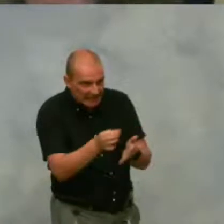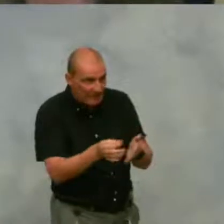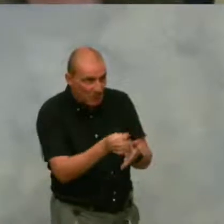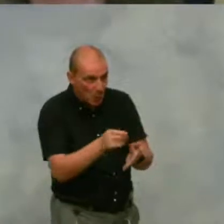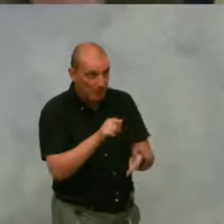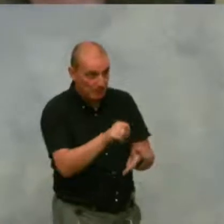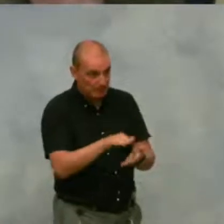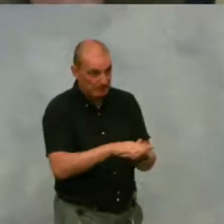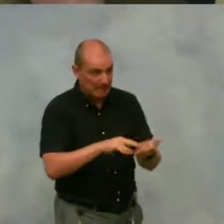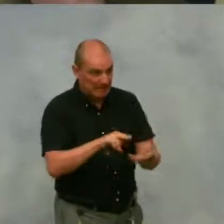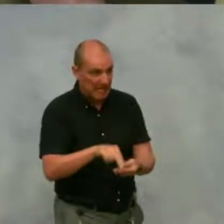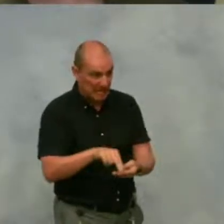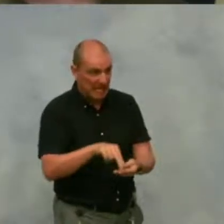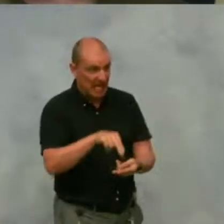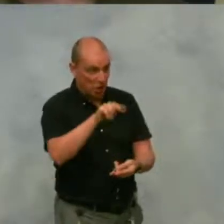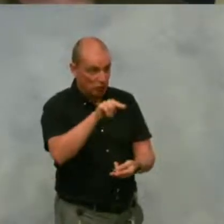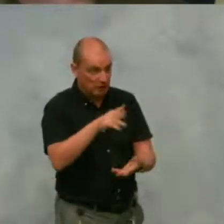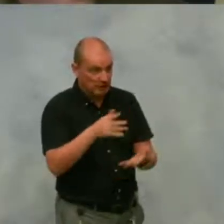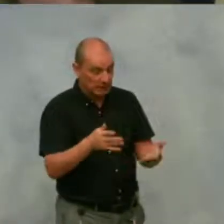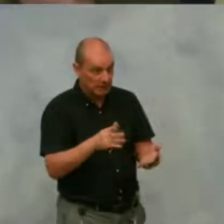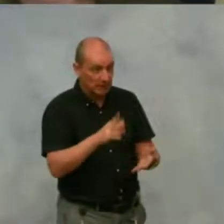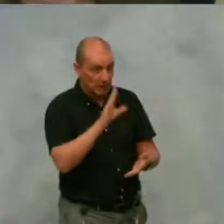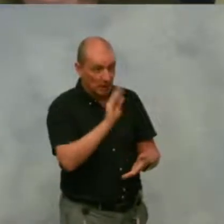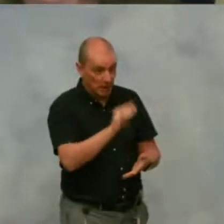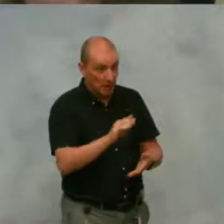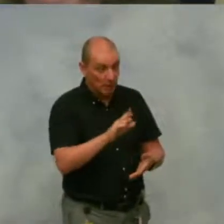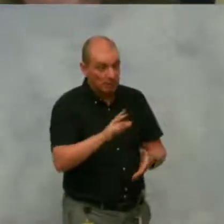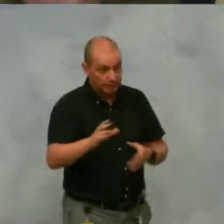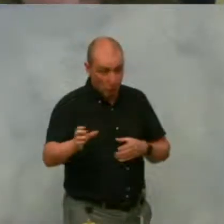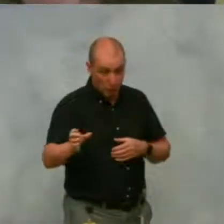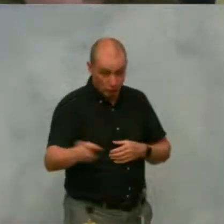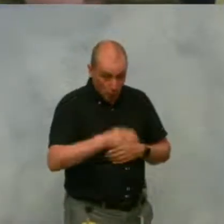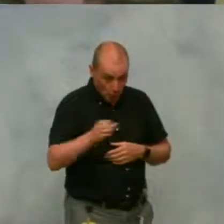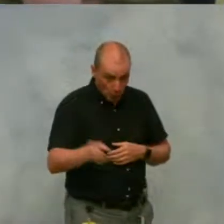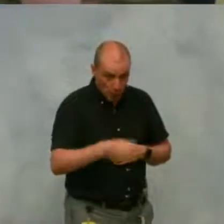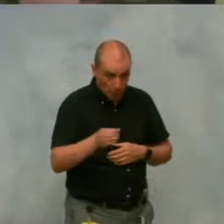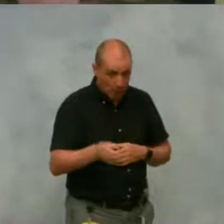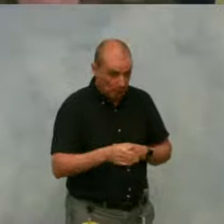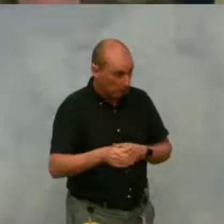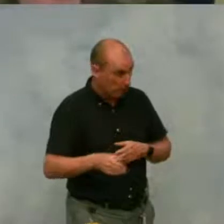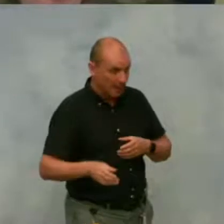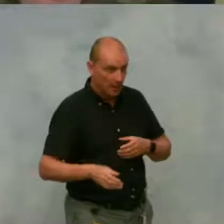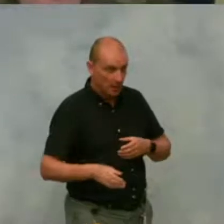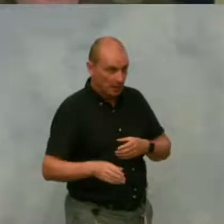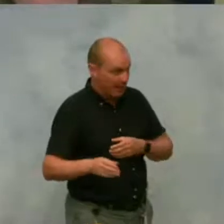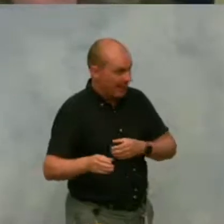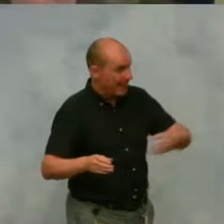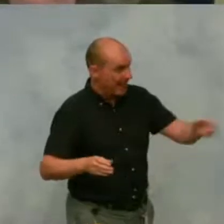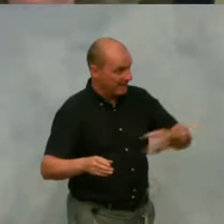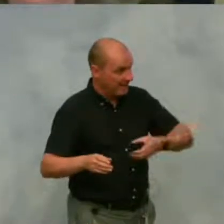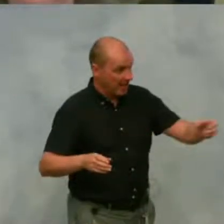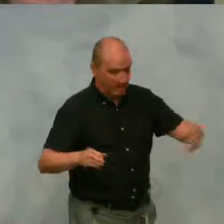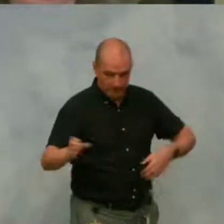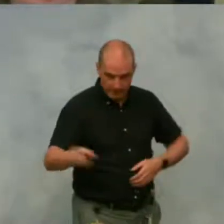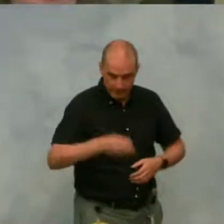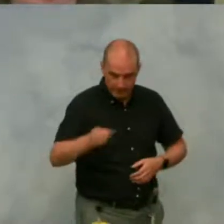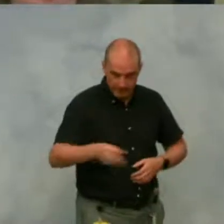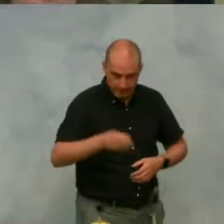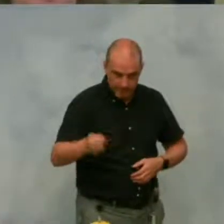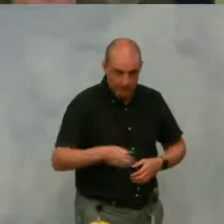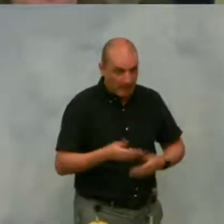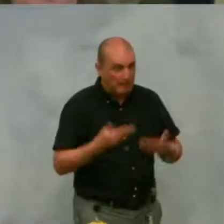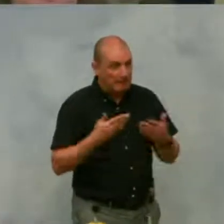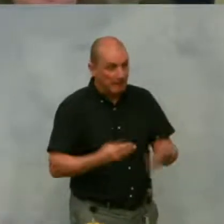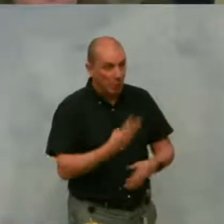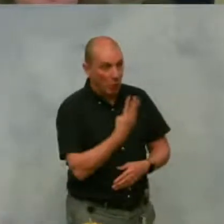previously. Because we are recruiting, because we have a number of leavers, we are obviously recruiting. So we had over 3,000 applications over